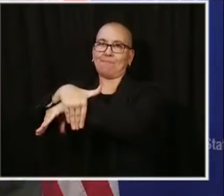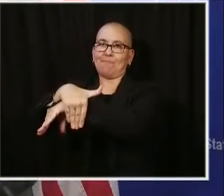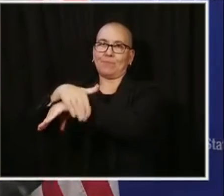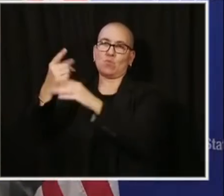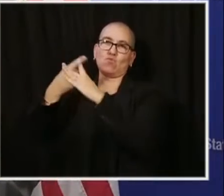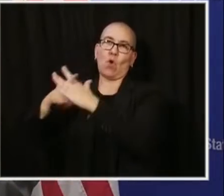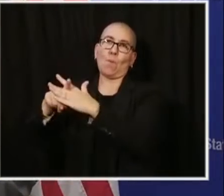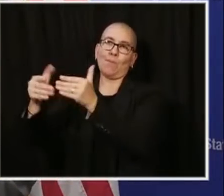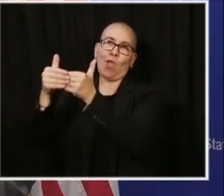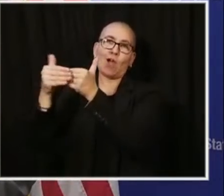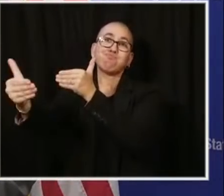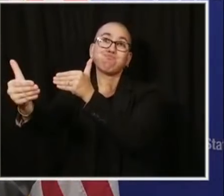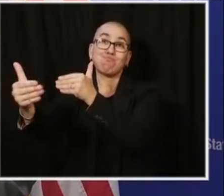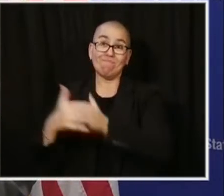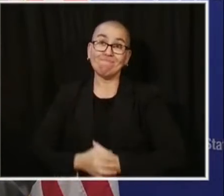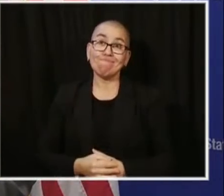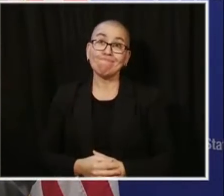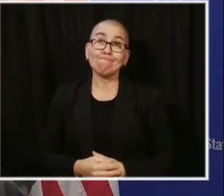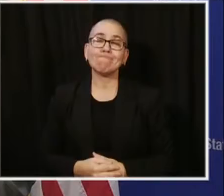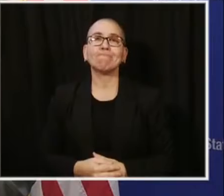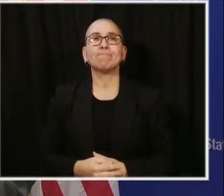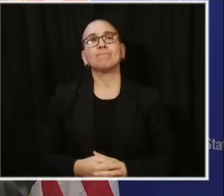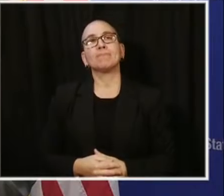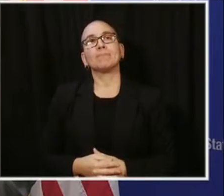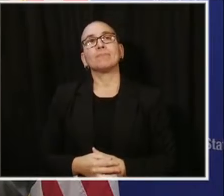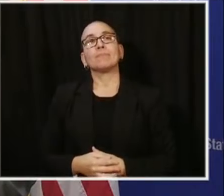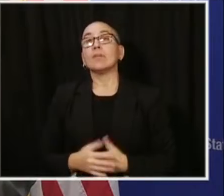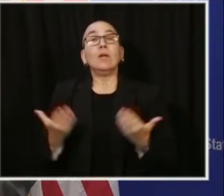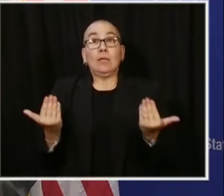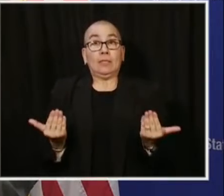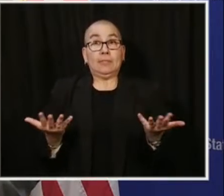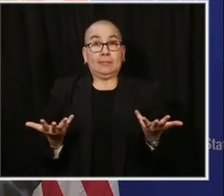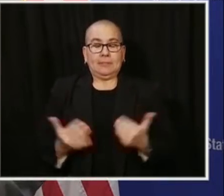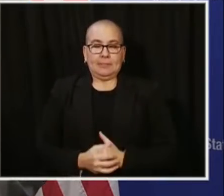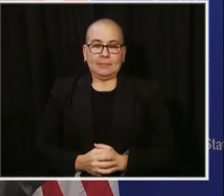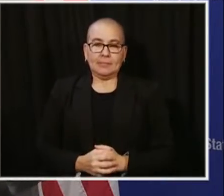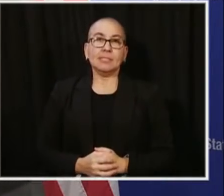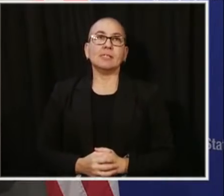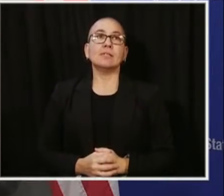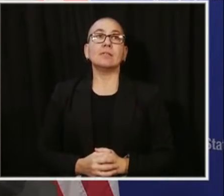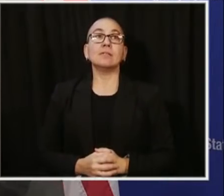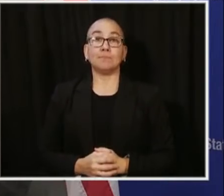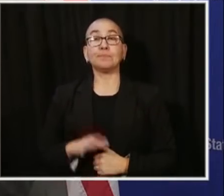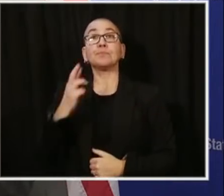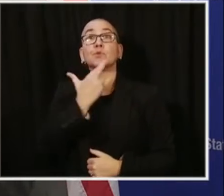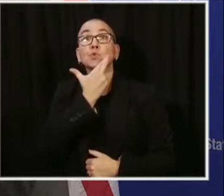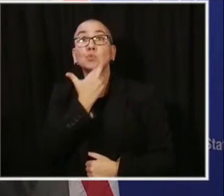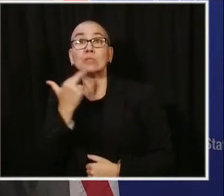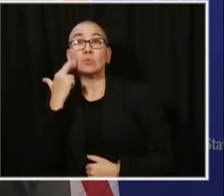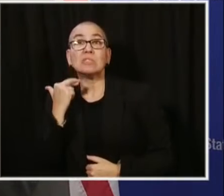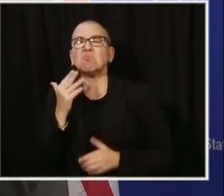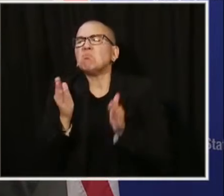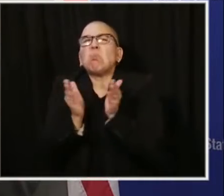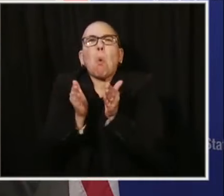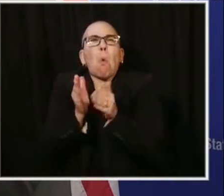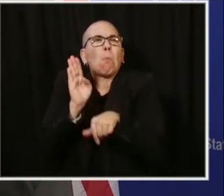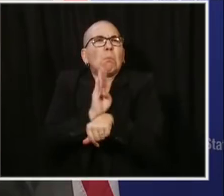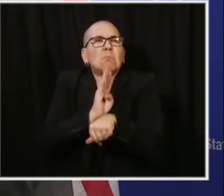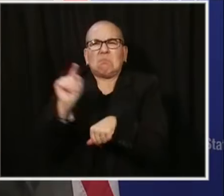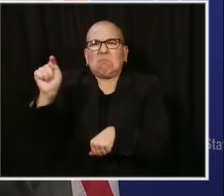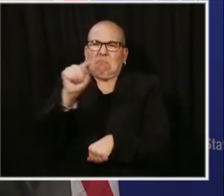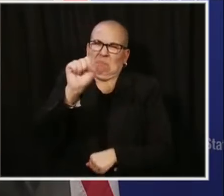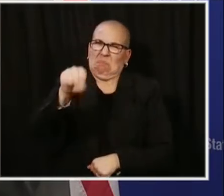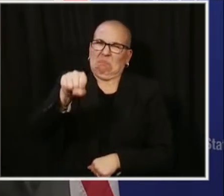Here's what we're going to do today, coupled with it, especially targeted for those restaurants and those small businesses being impacted. We have $10